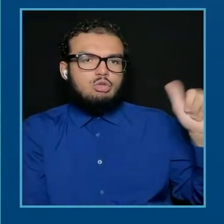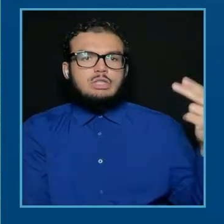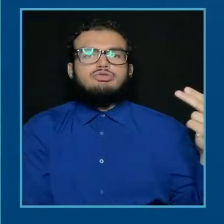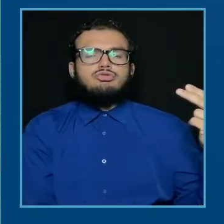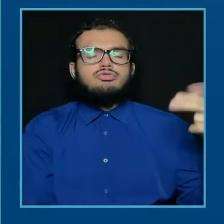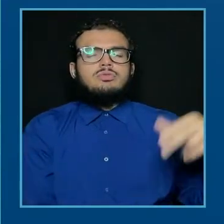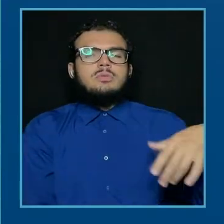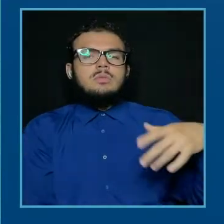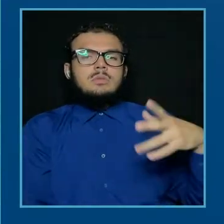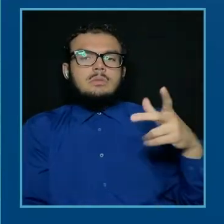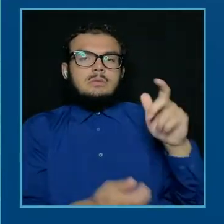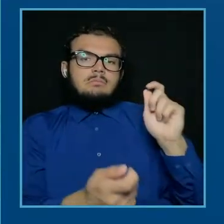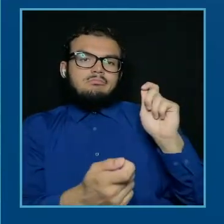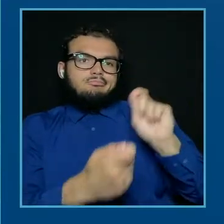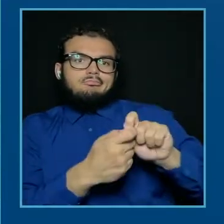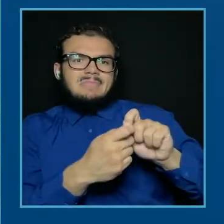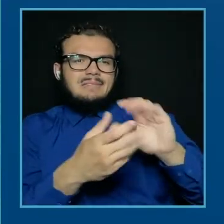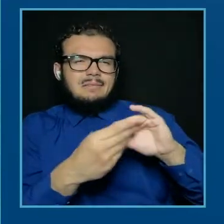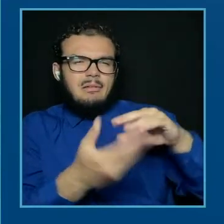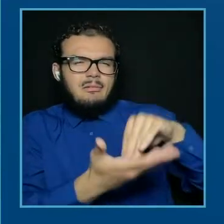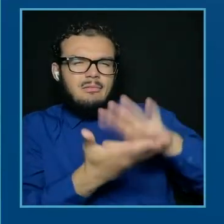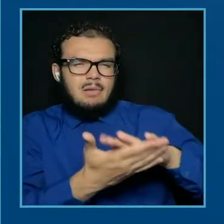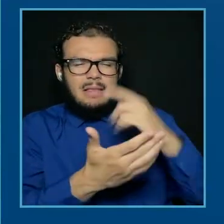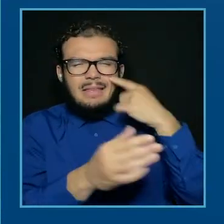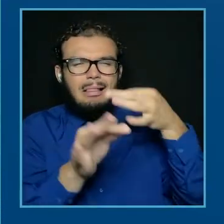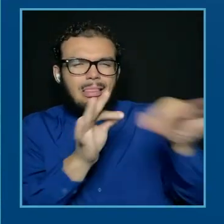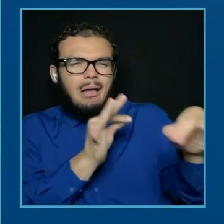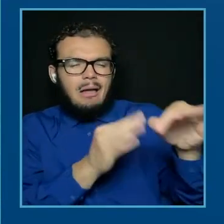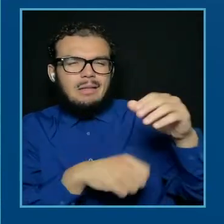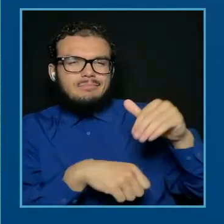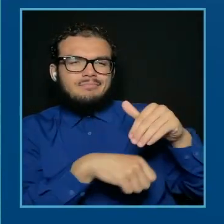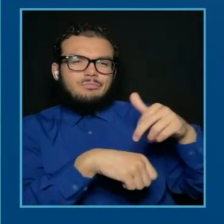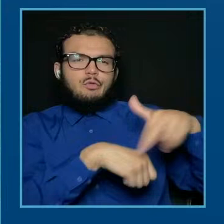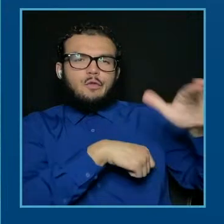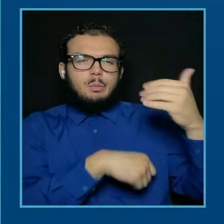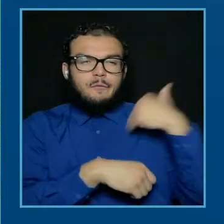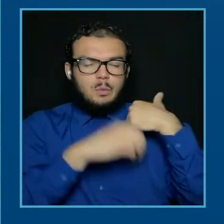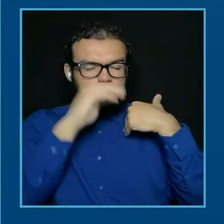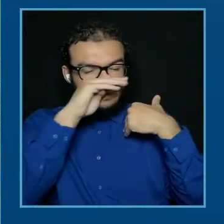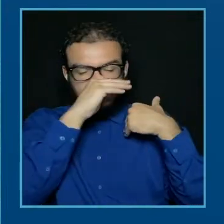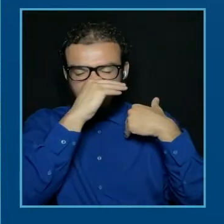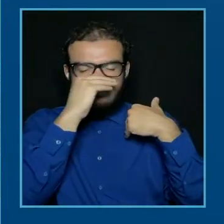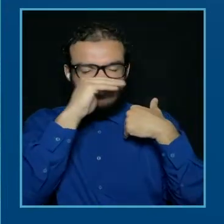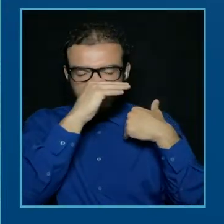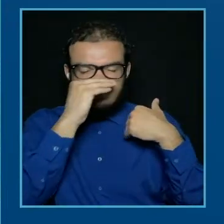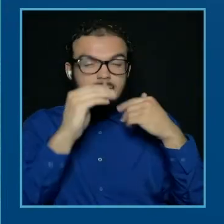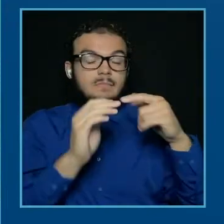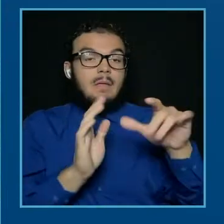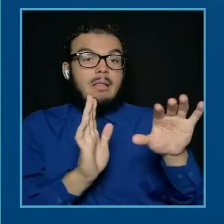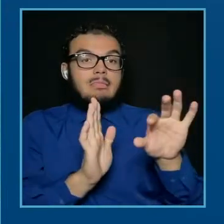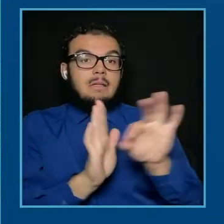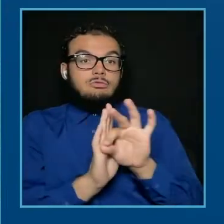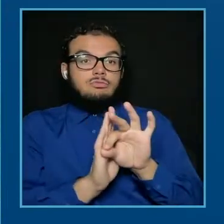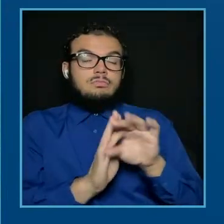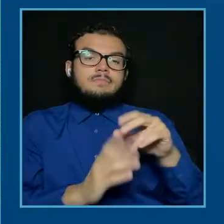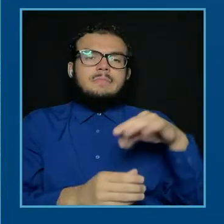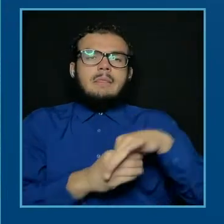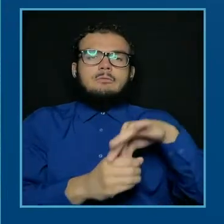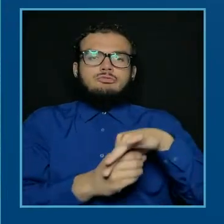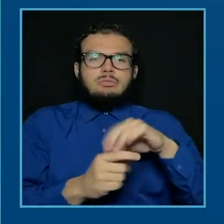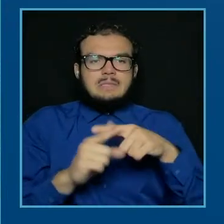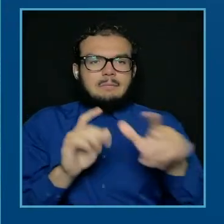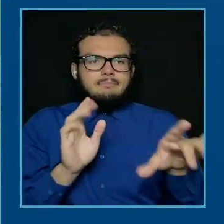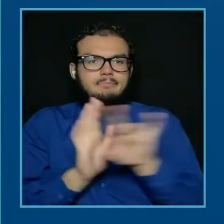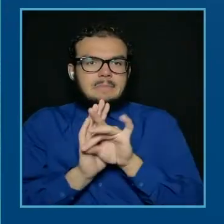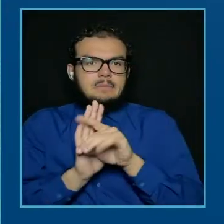specifically stated, and I think we cited the line before, that in the case of an election, you can challenge the